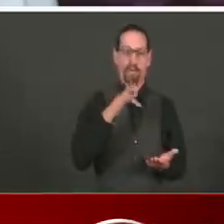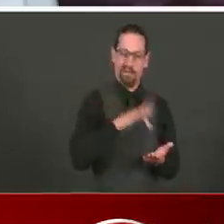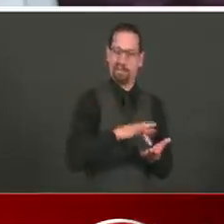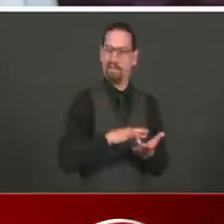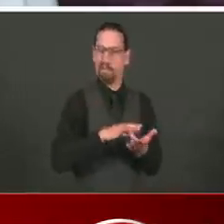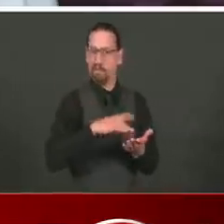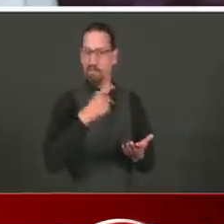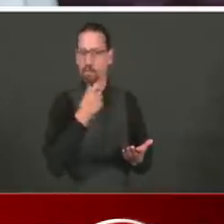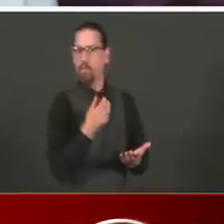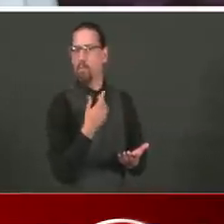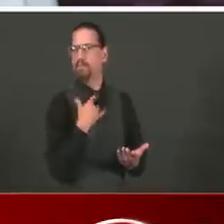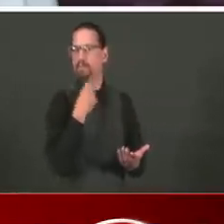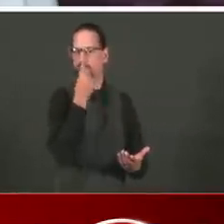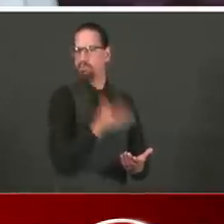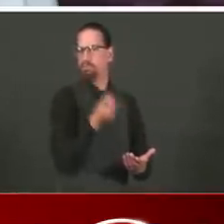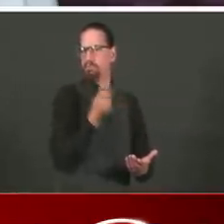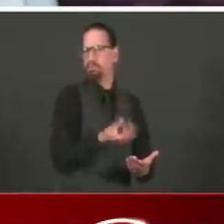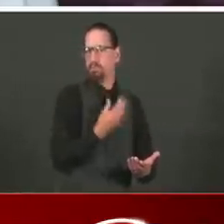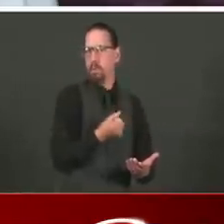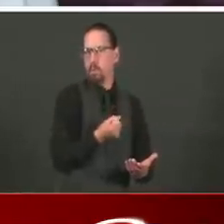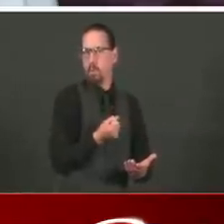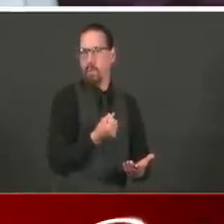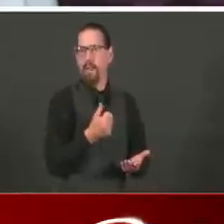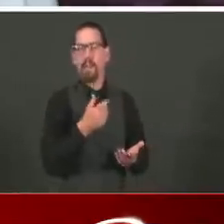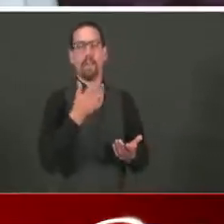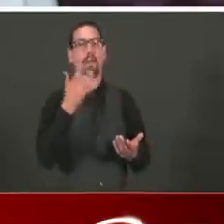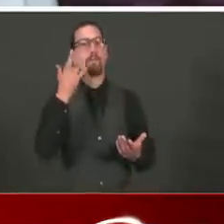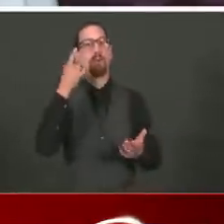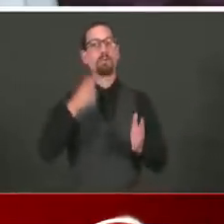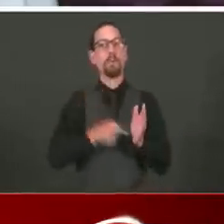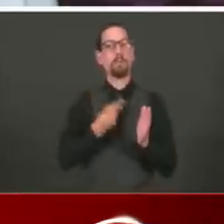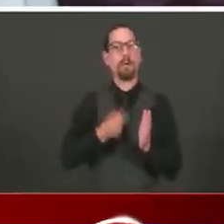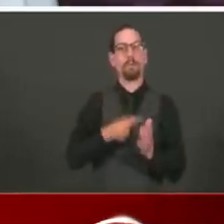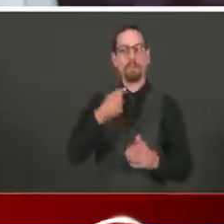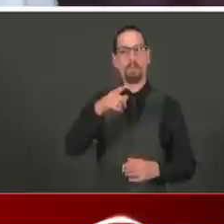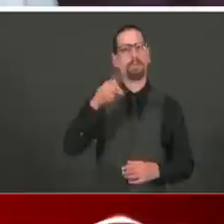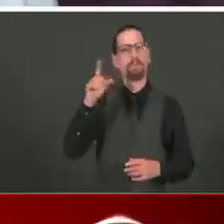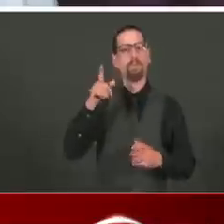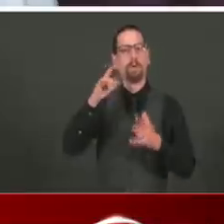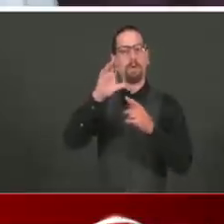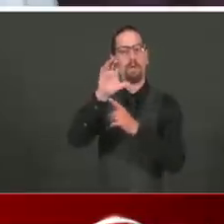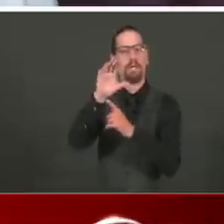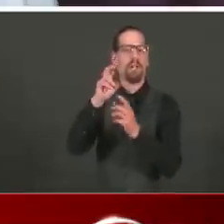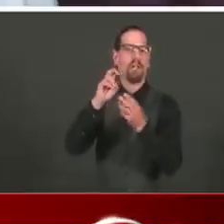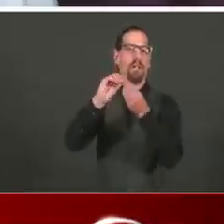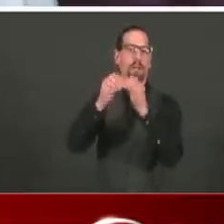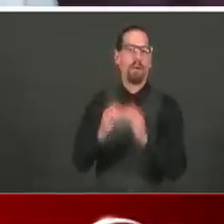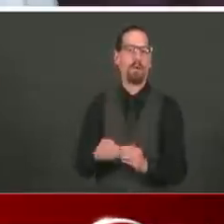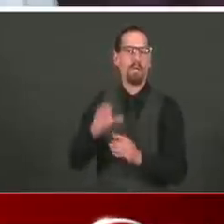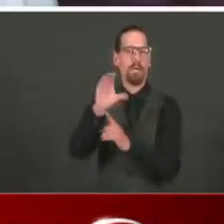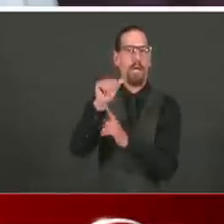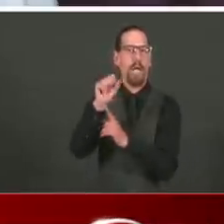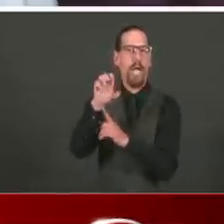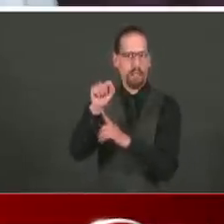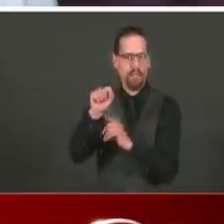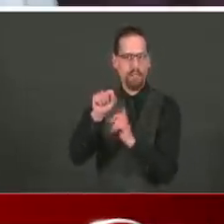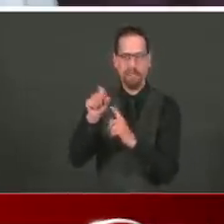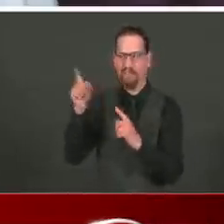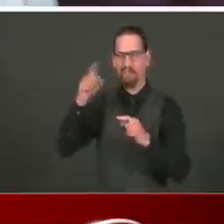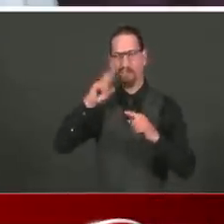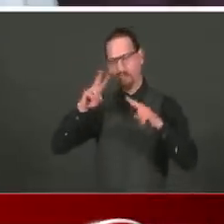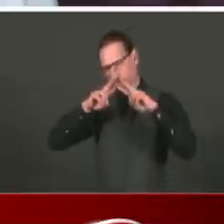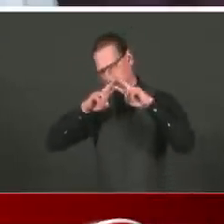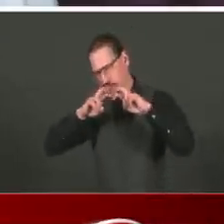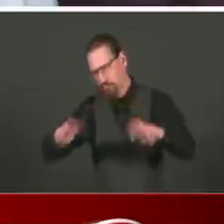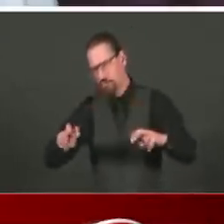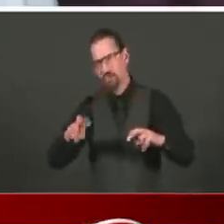So this also will help during a case investigation. If you're asked, when did you start showing symptoms? If you're like me,